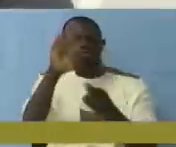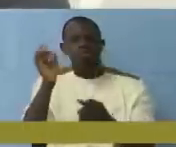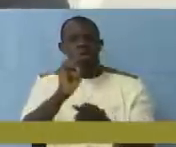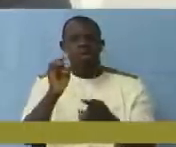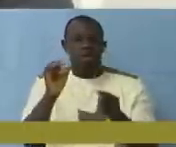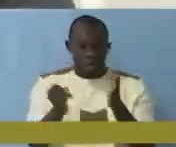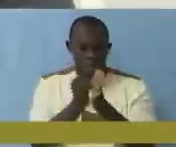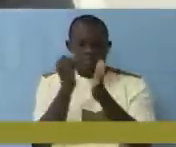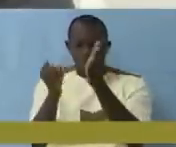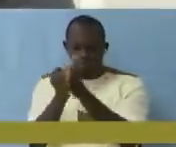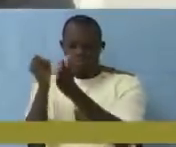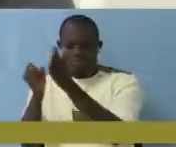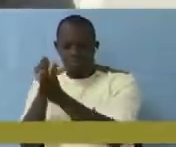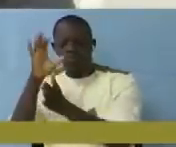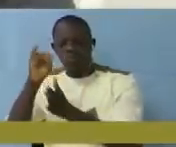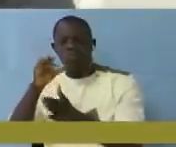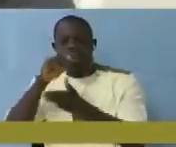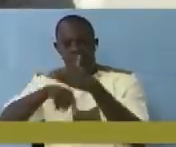If